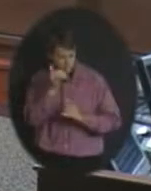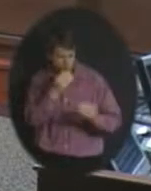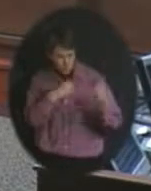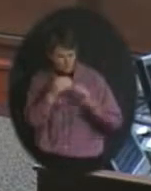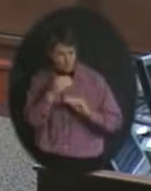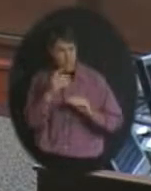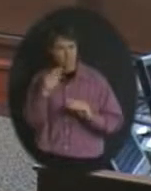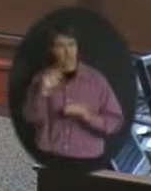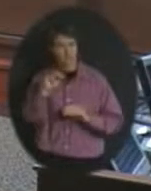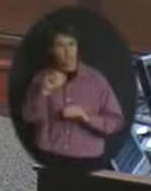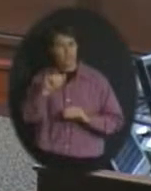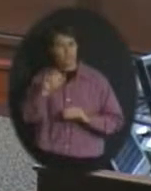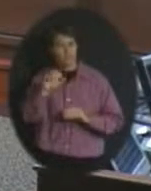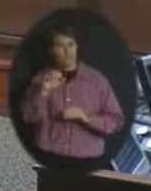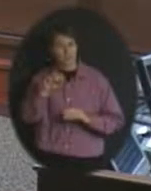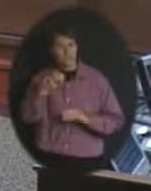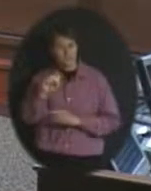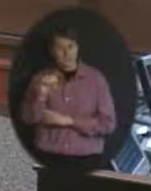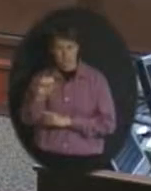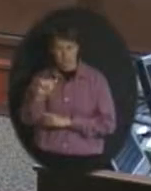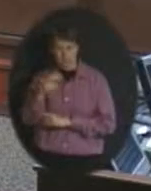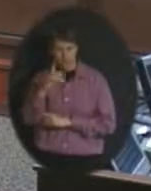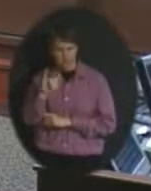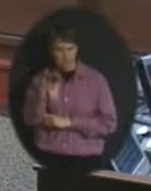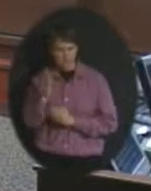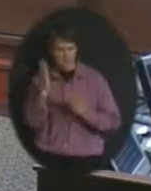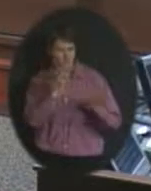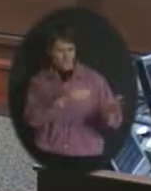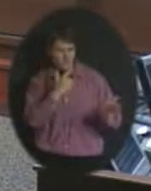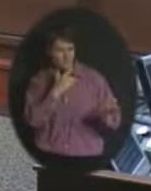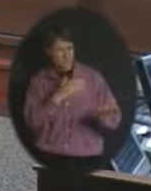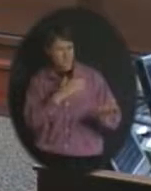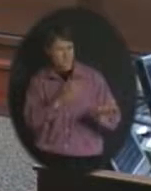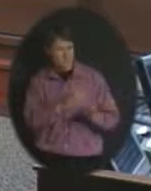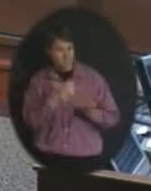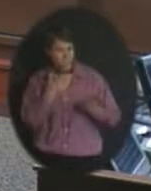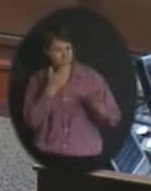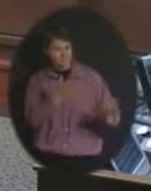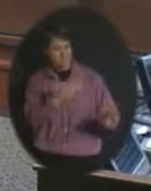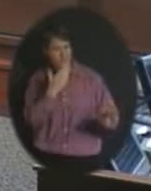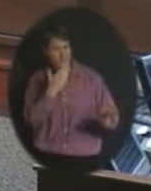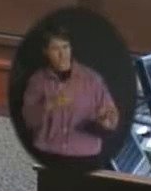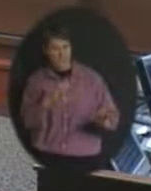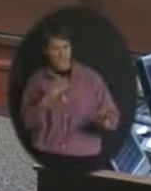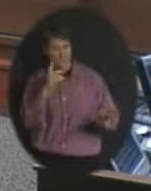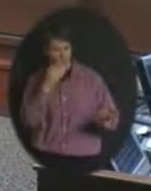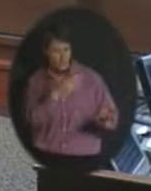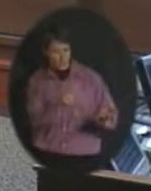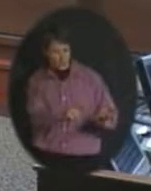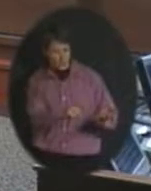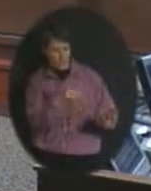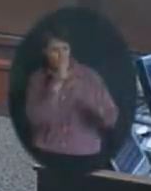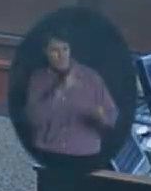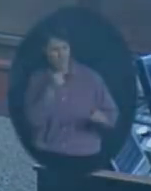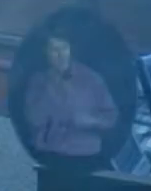Ms. Ashley, punching cookies out there. You can go out and wish her well. And then we'll be back here at 7 o'clock.